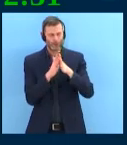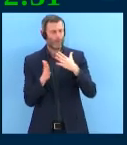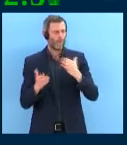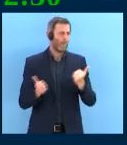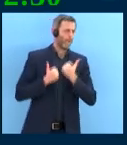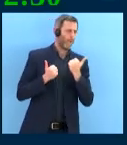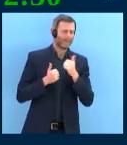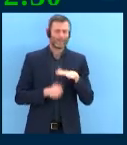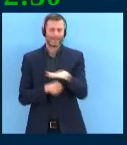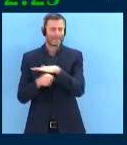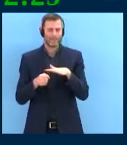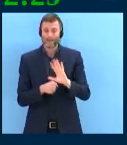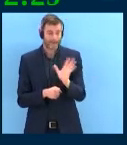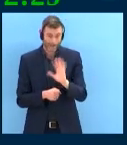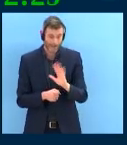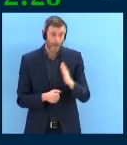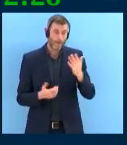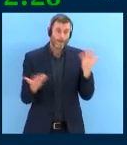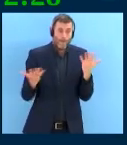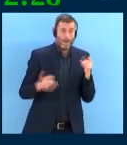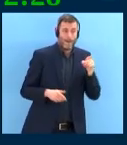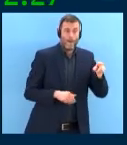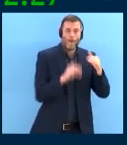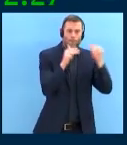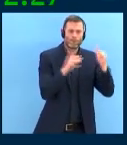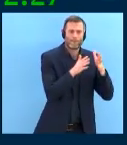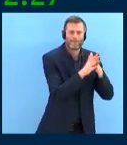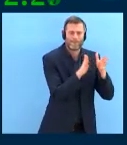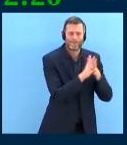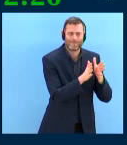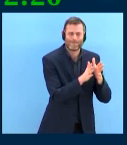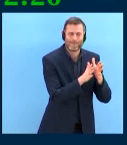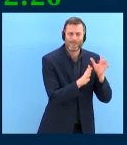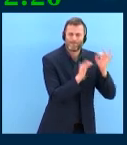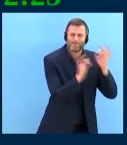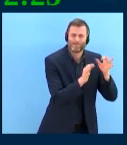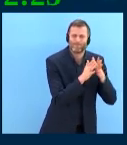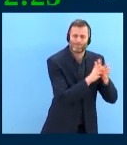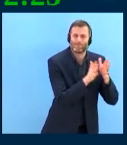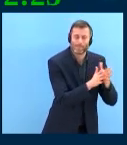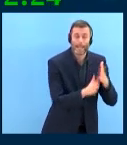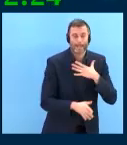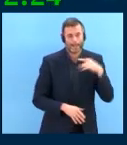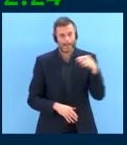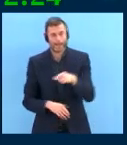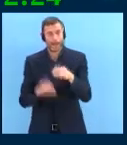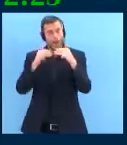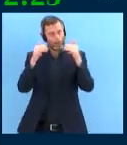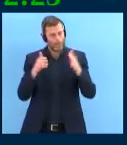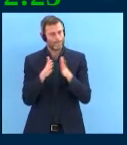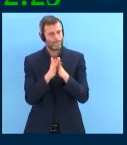into, but because museums, as they currently exist, are not fulfilling their role.